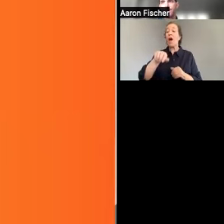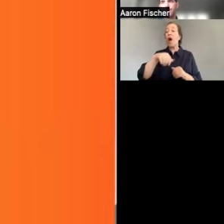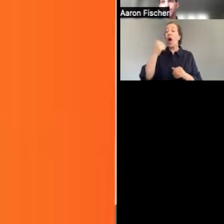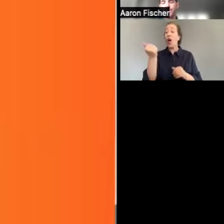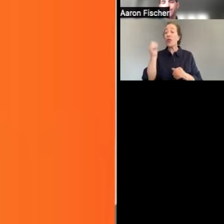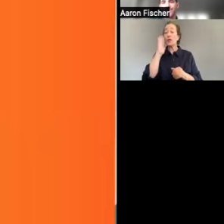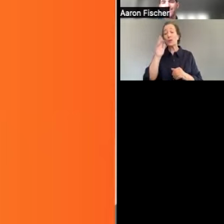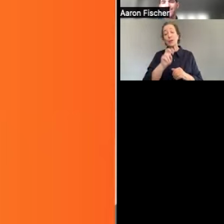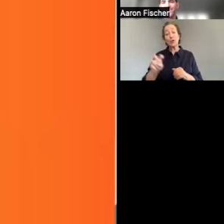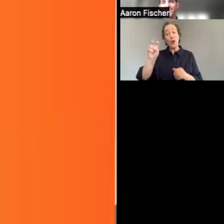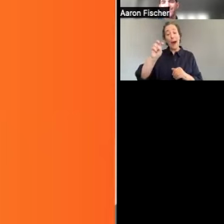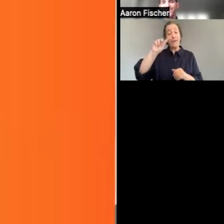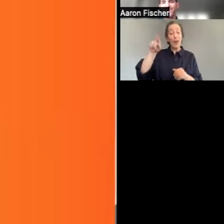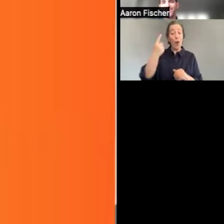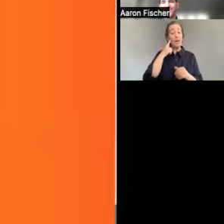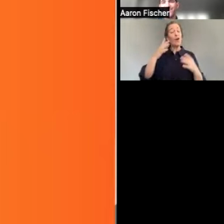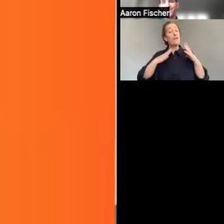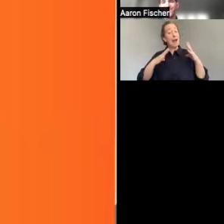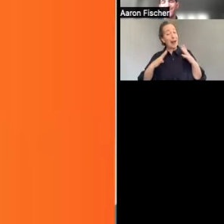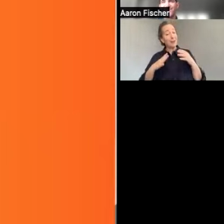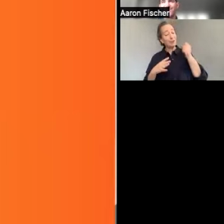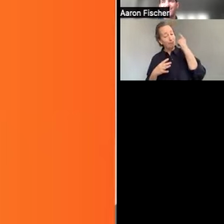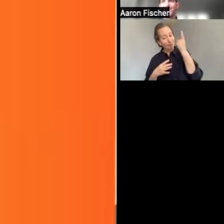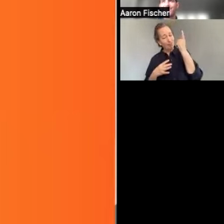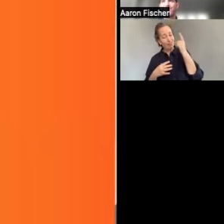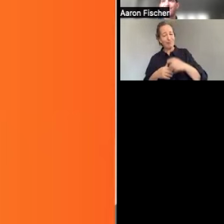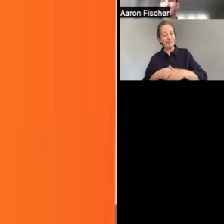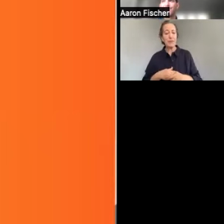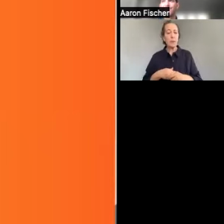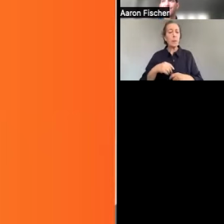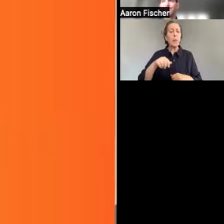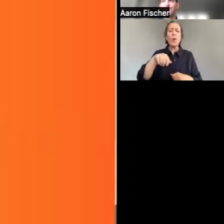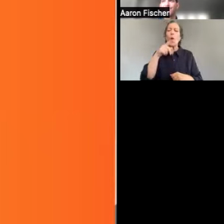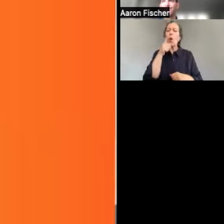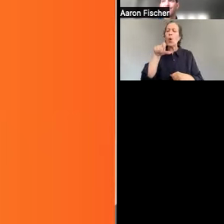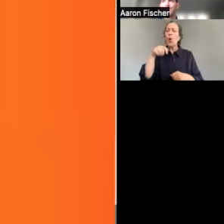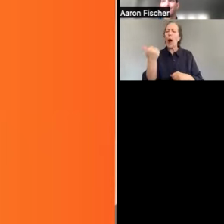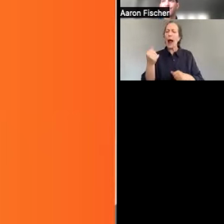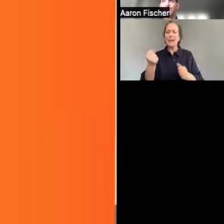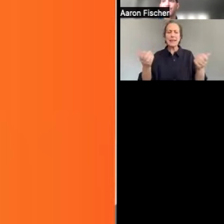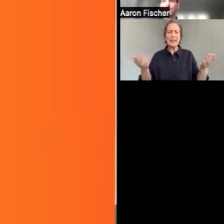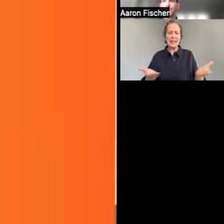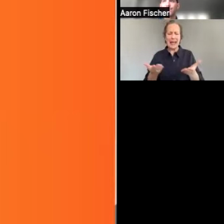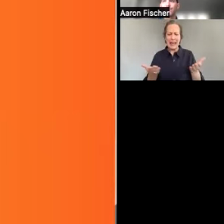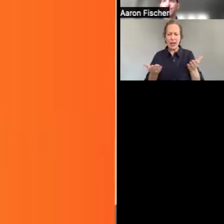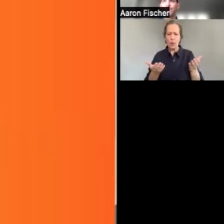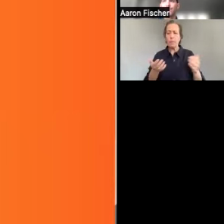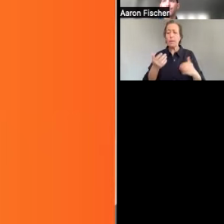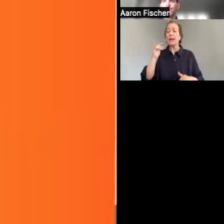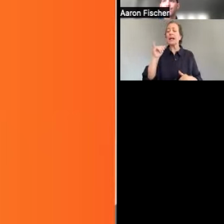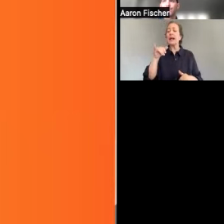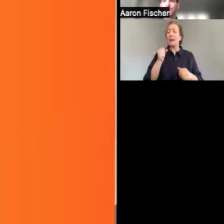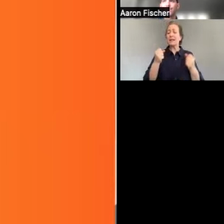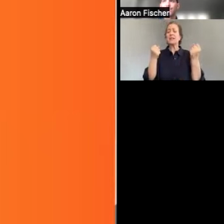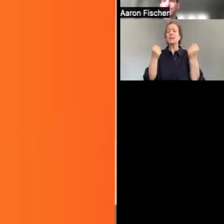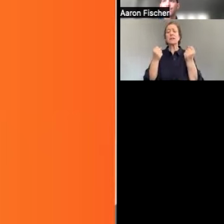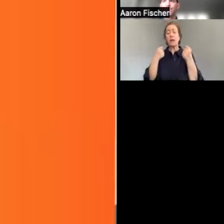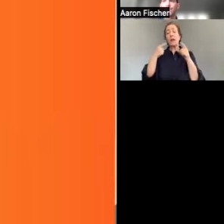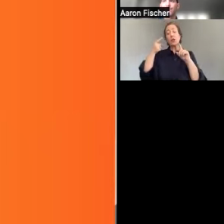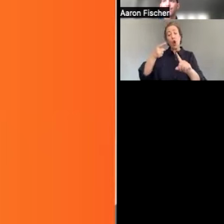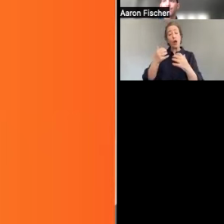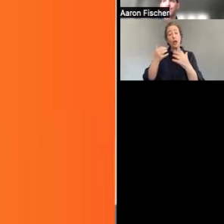blame you all. Great. So who's joining us in the audience? This is a HRSA-supported webinar series with our target audiences of